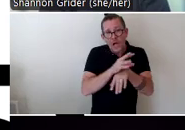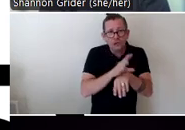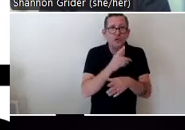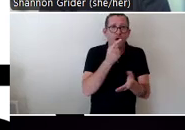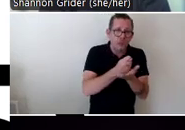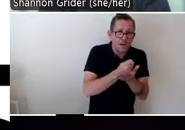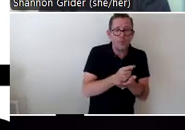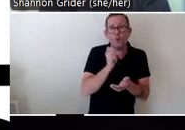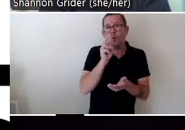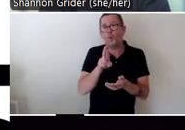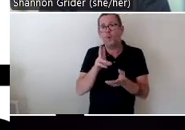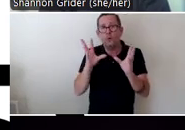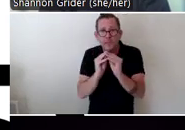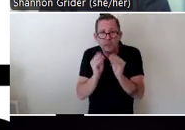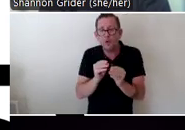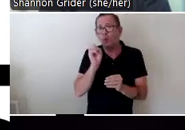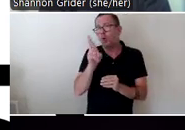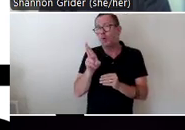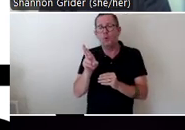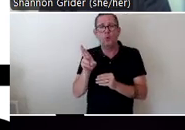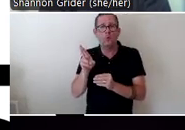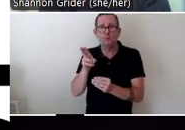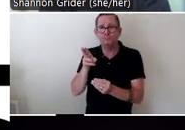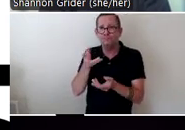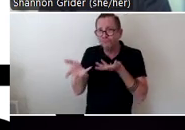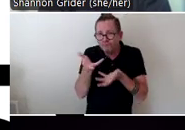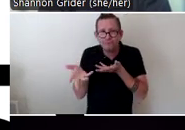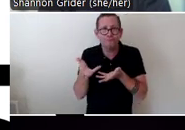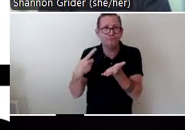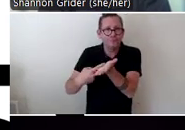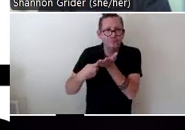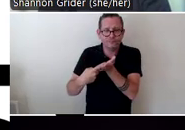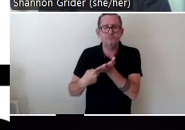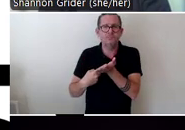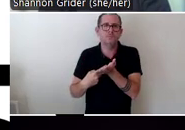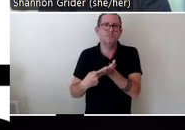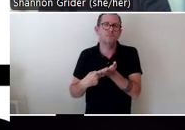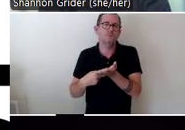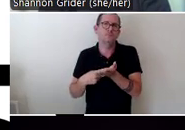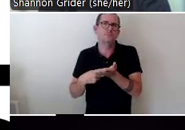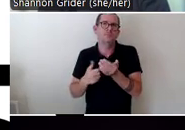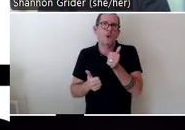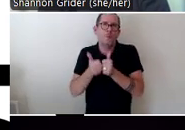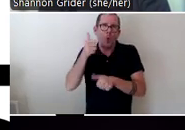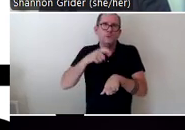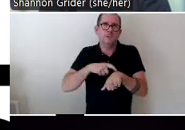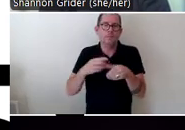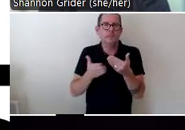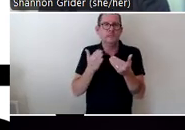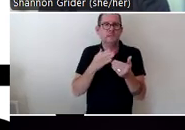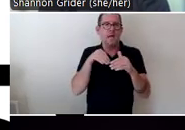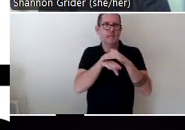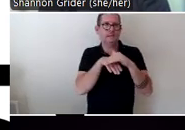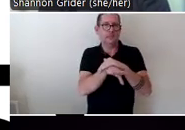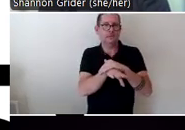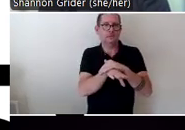of, the trying to stop the spread of the disease. So anytime you were having meetings or intakes or what have